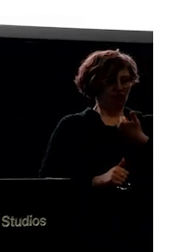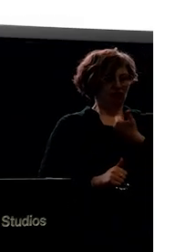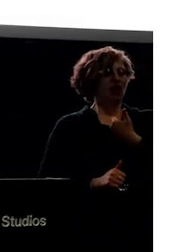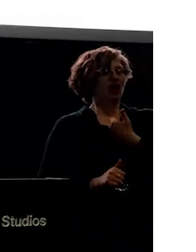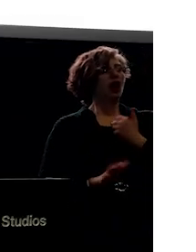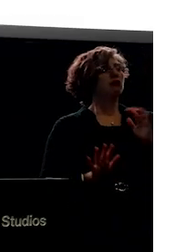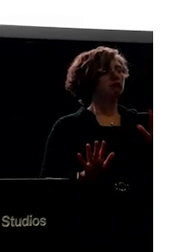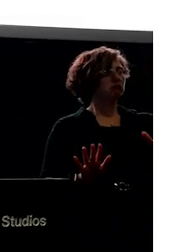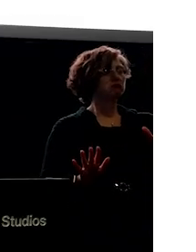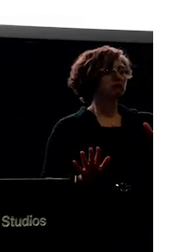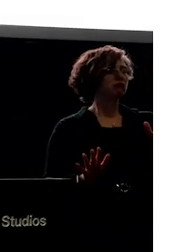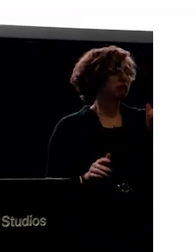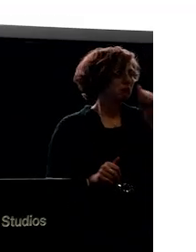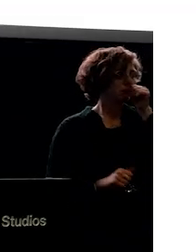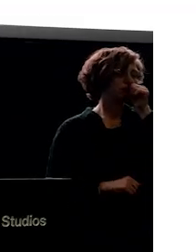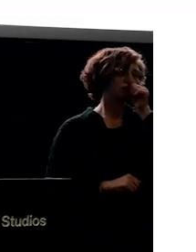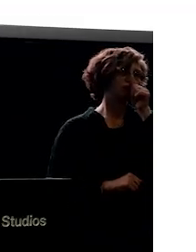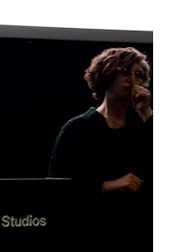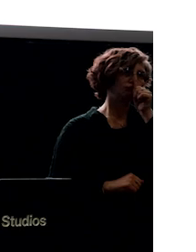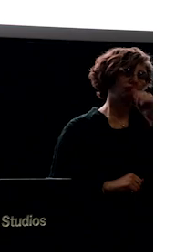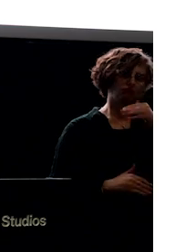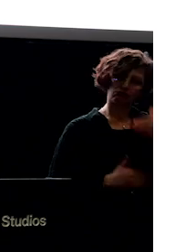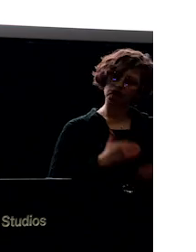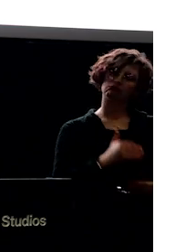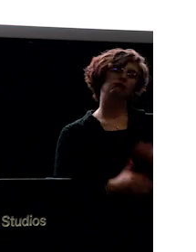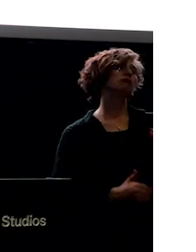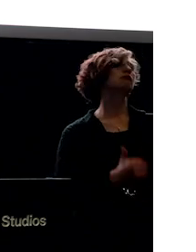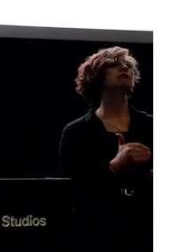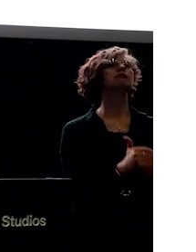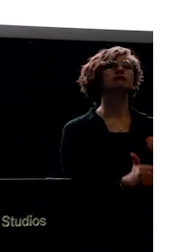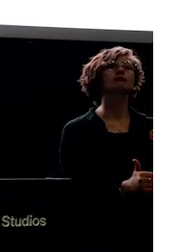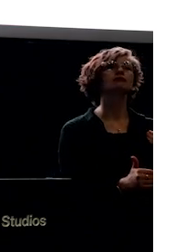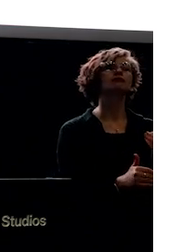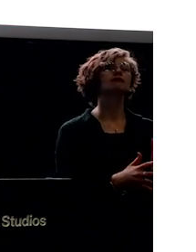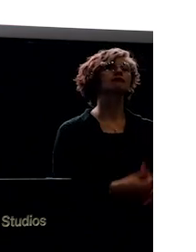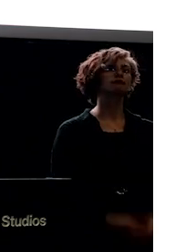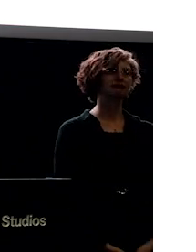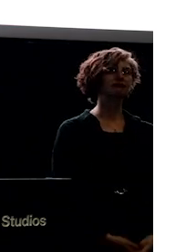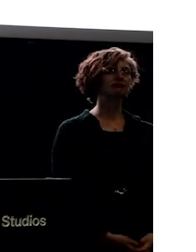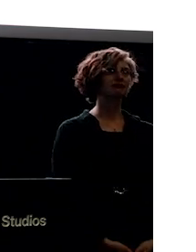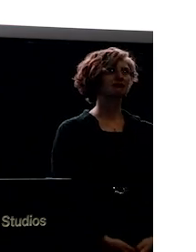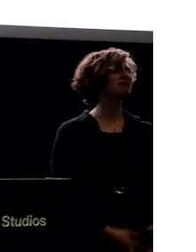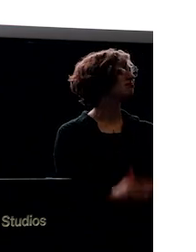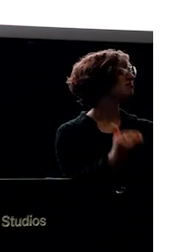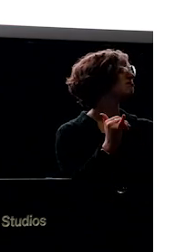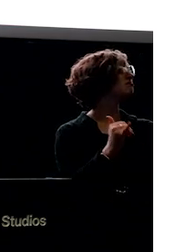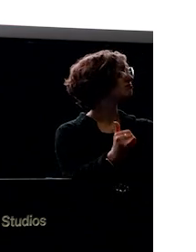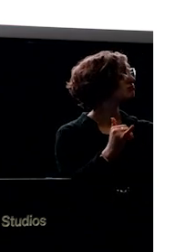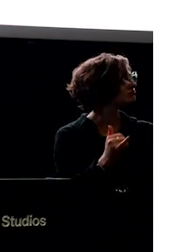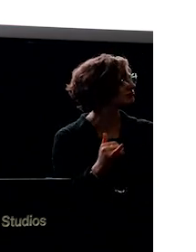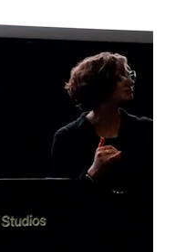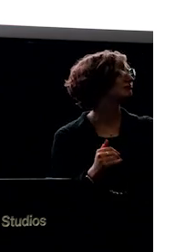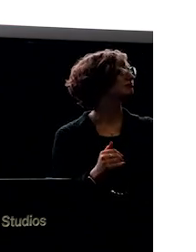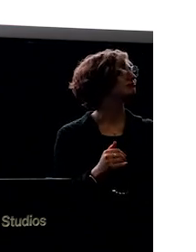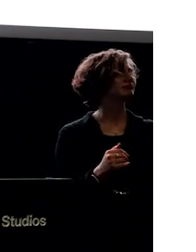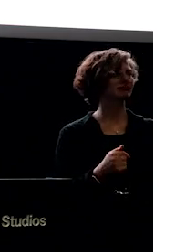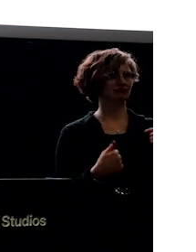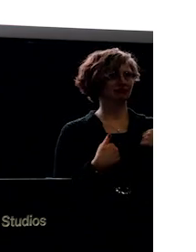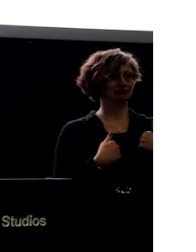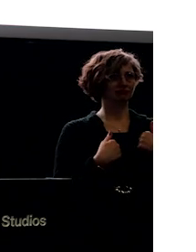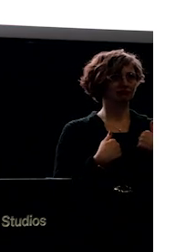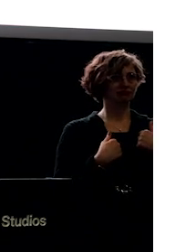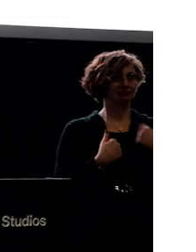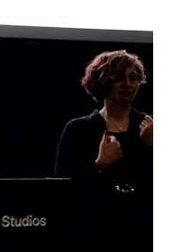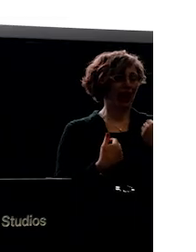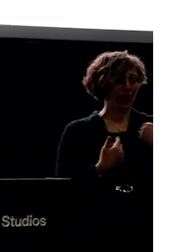the uncertainty. Like everyone in this room, I have doubts that will